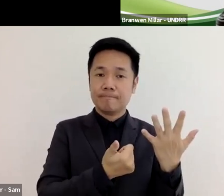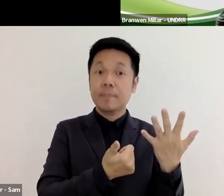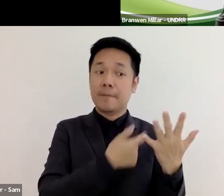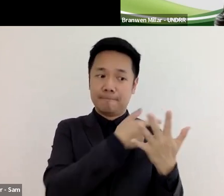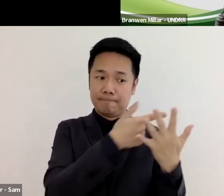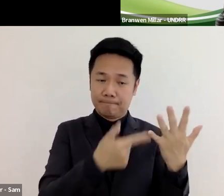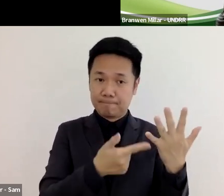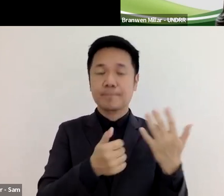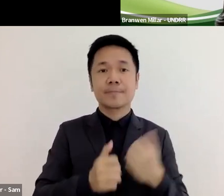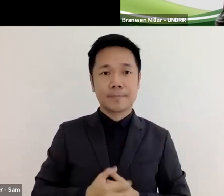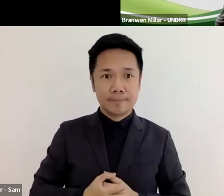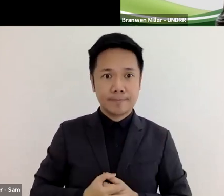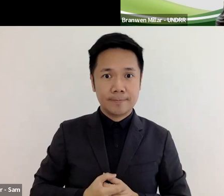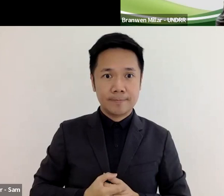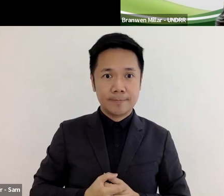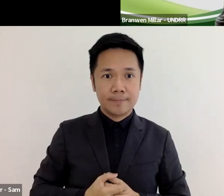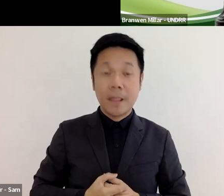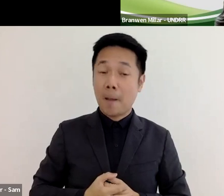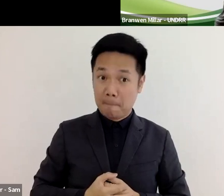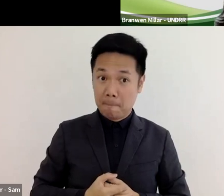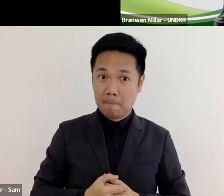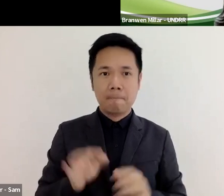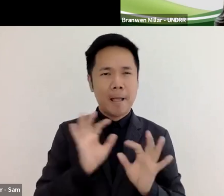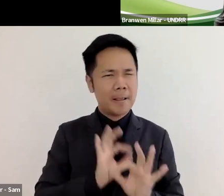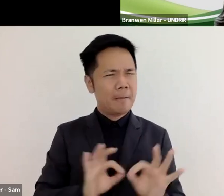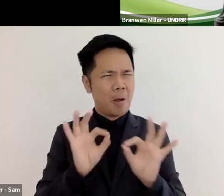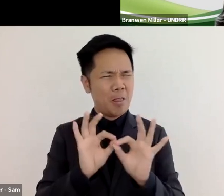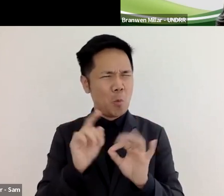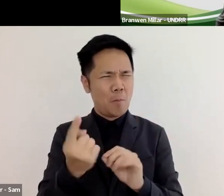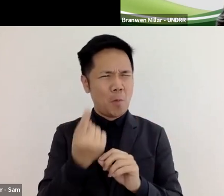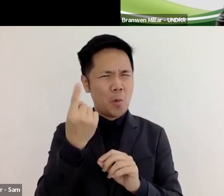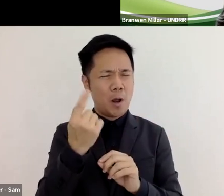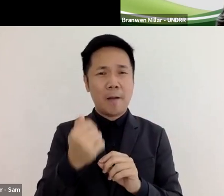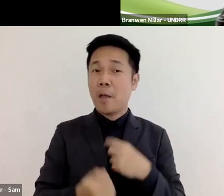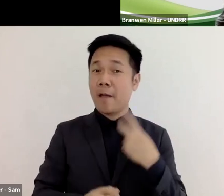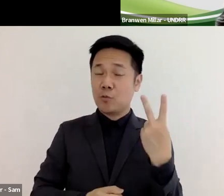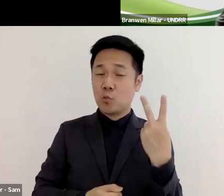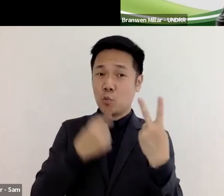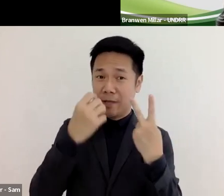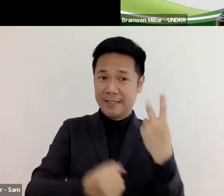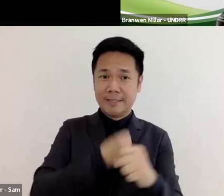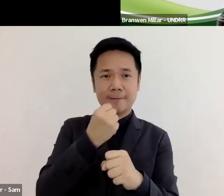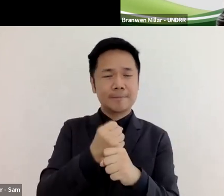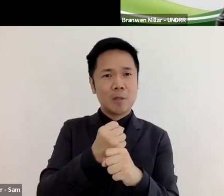Okay, I think it's important to mention that we also have a 2-year zero interest loans